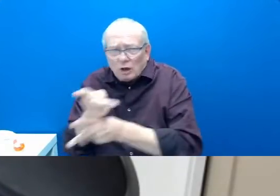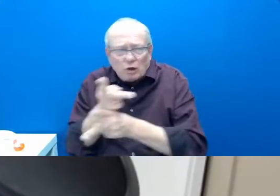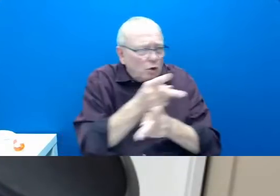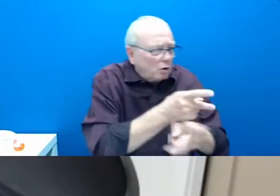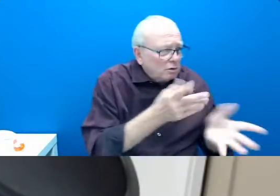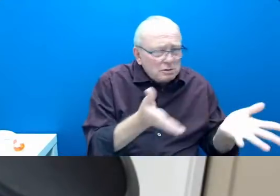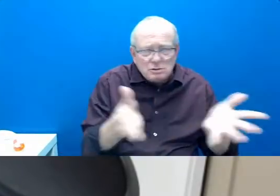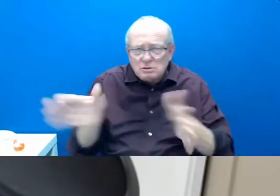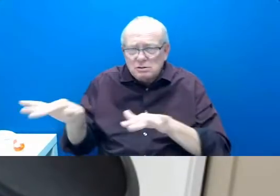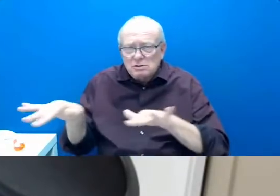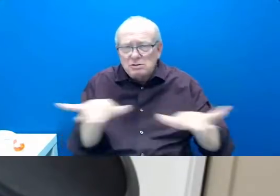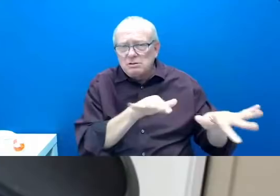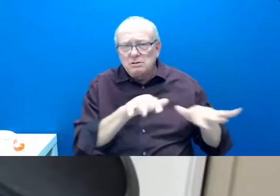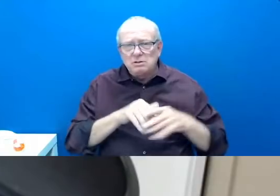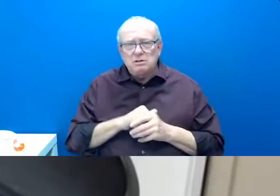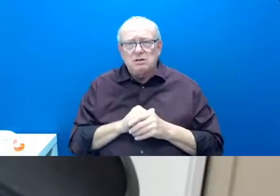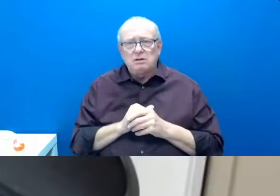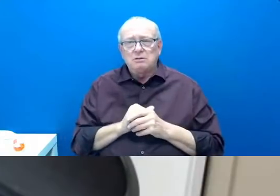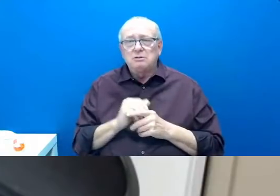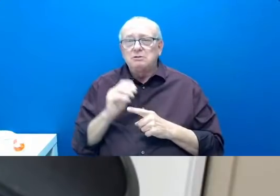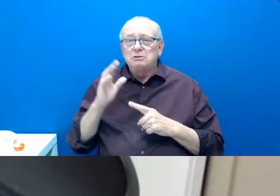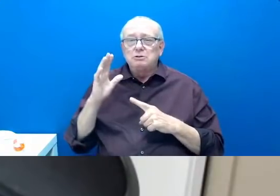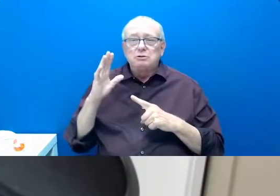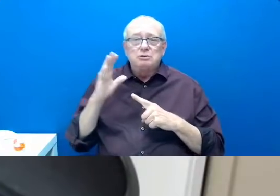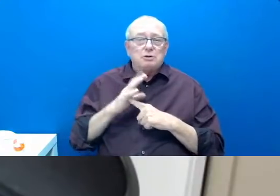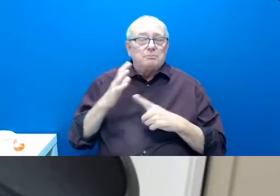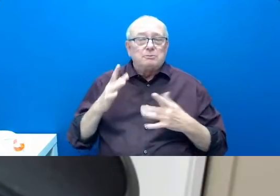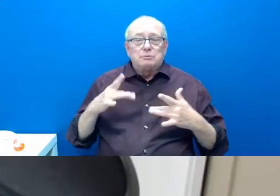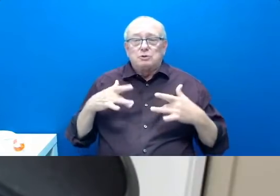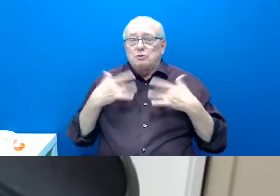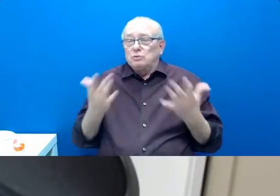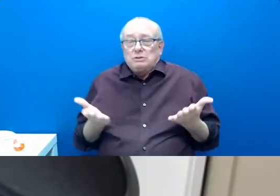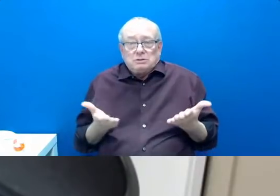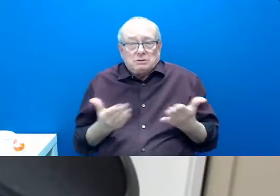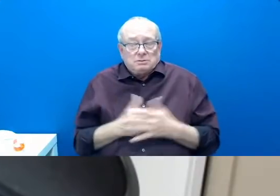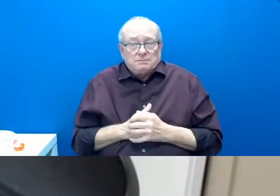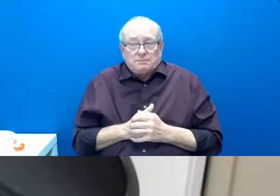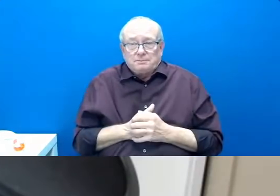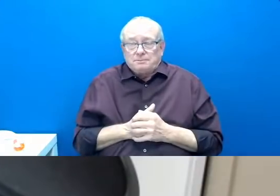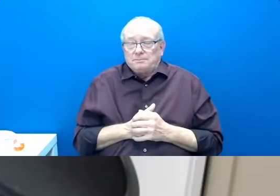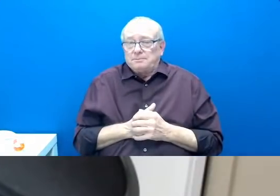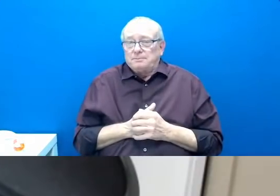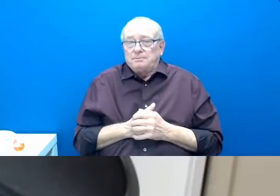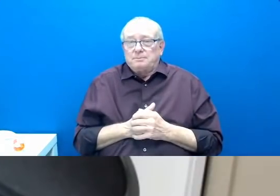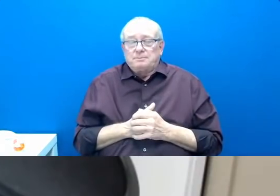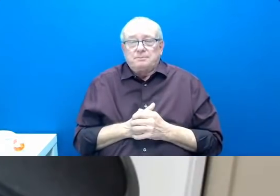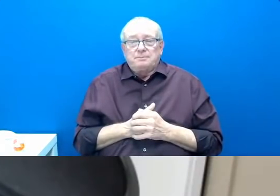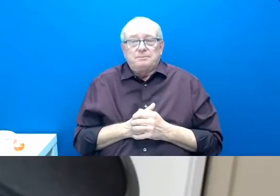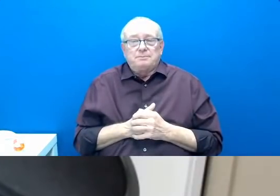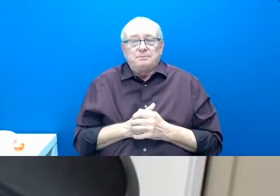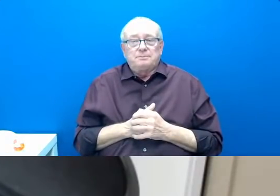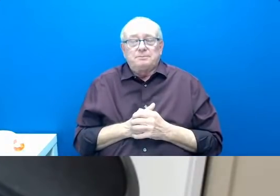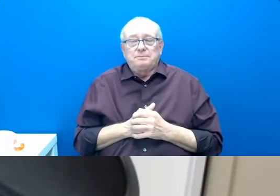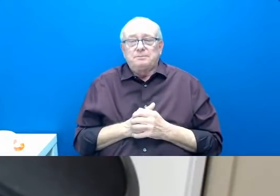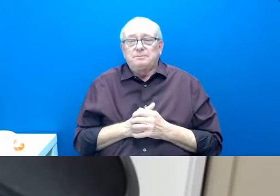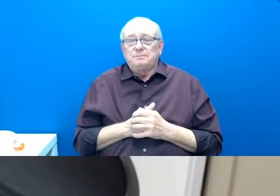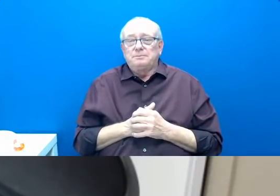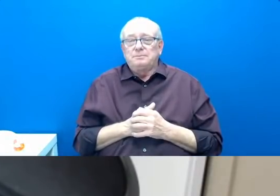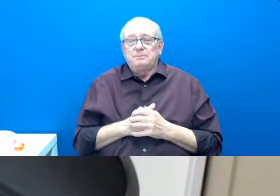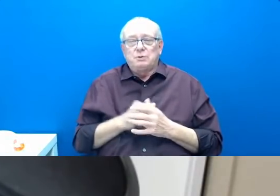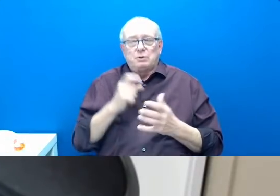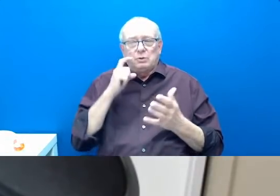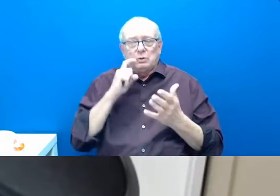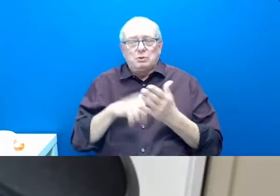things. My biggest concern about where this is headed, though, is that we are seeing a bigger and